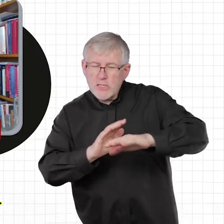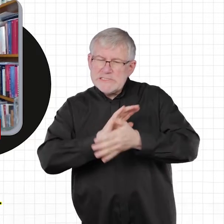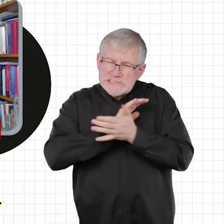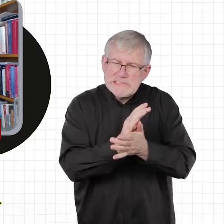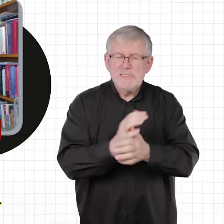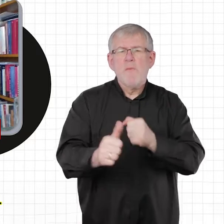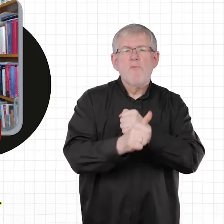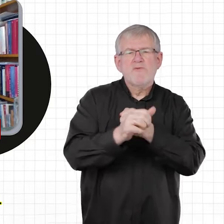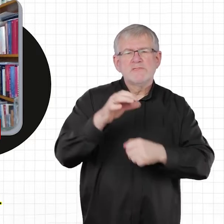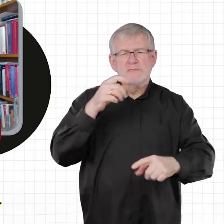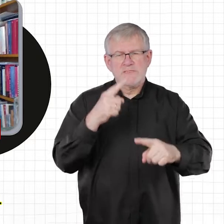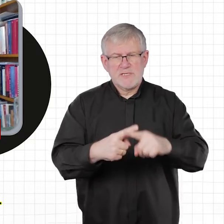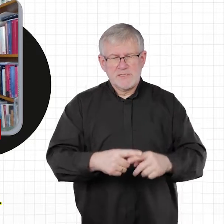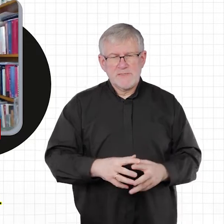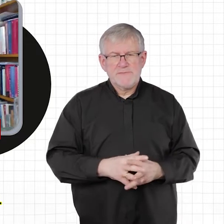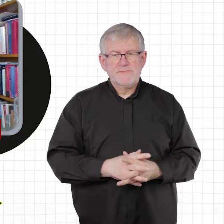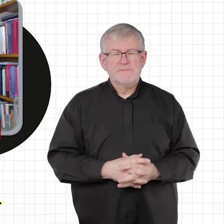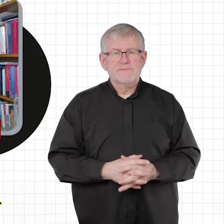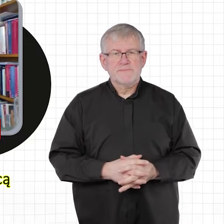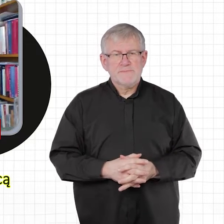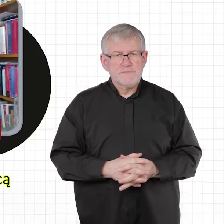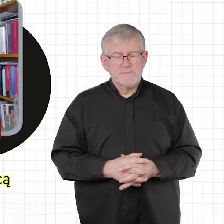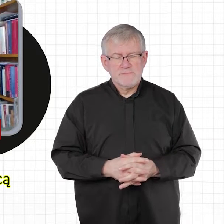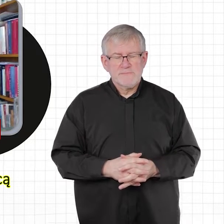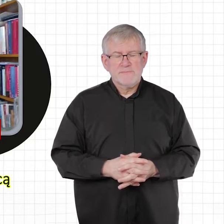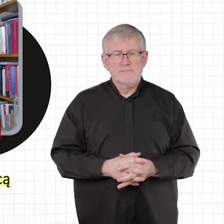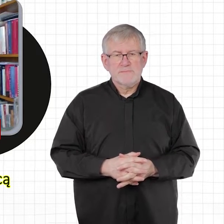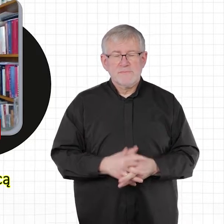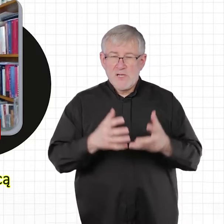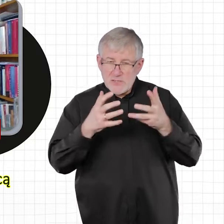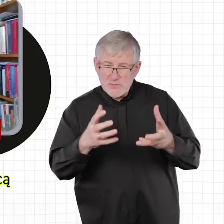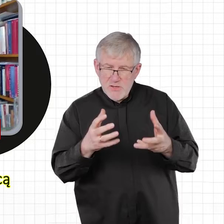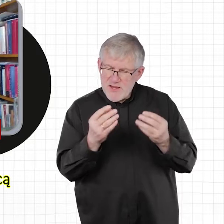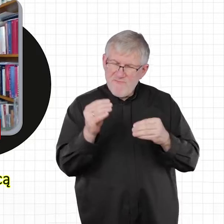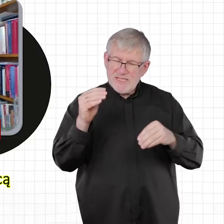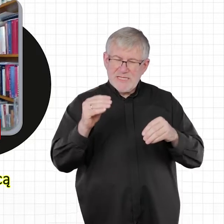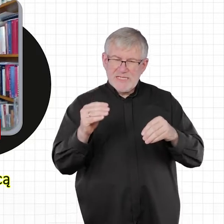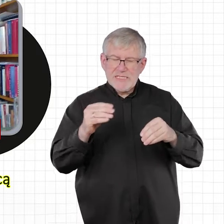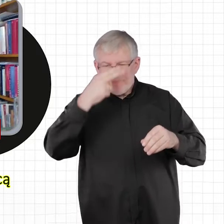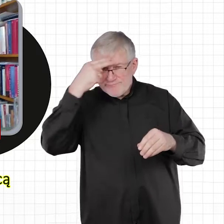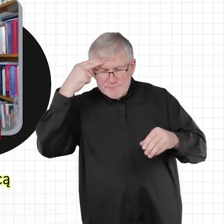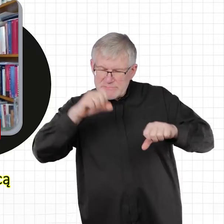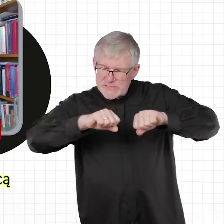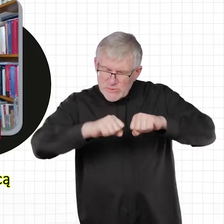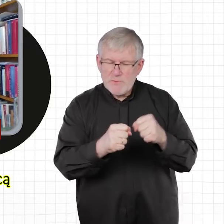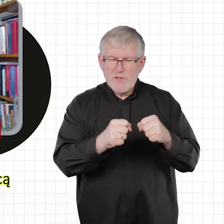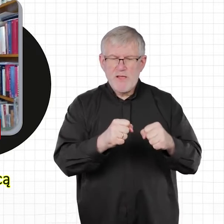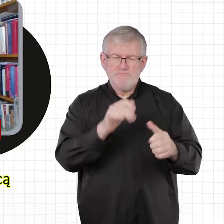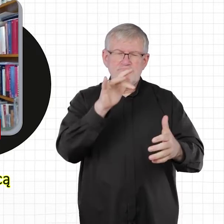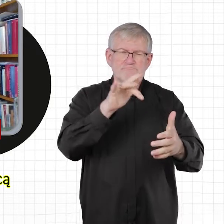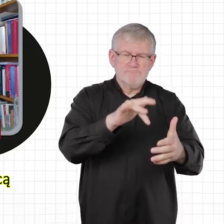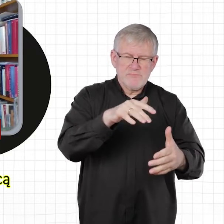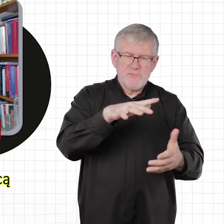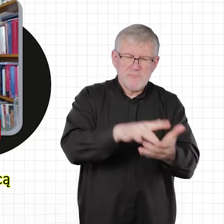mind this issue. I am 100% sure that most of the teachers and the parents,